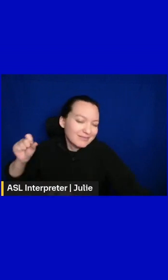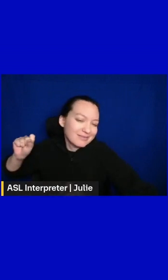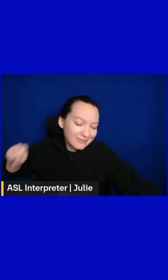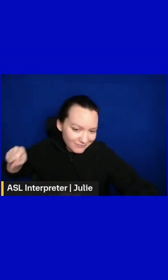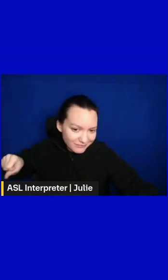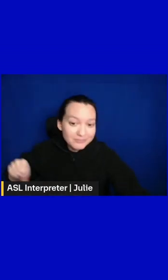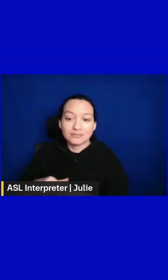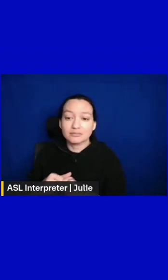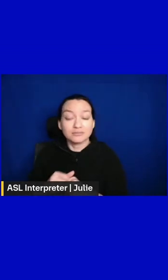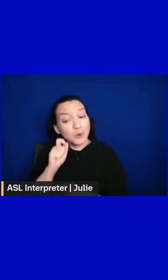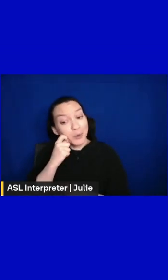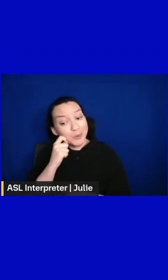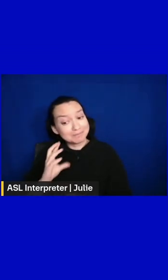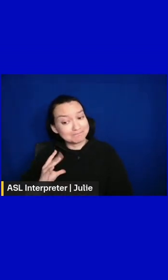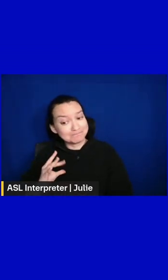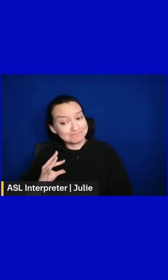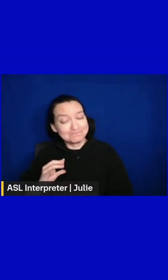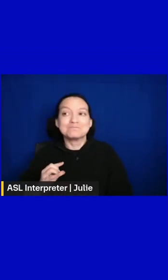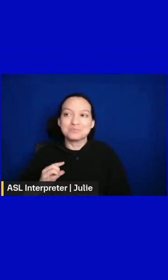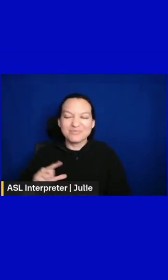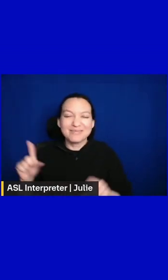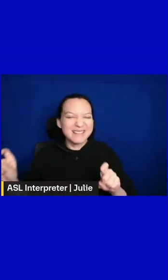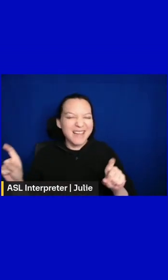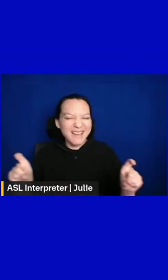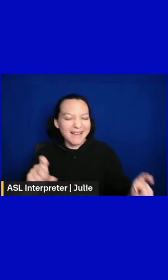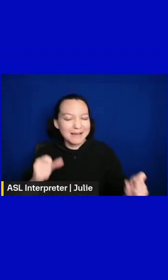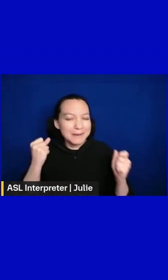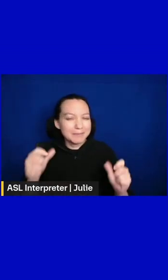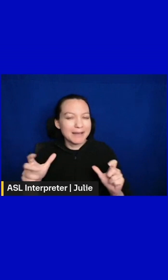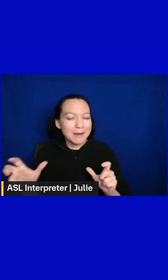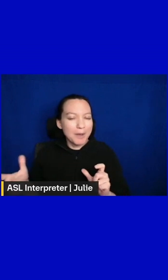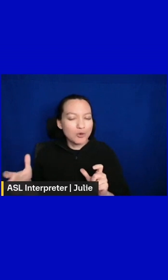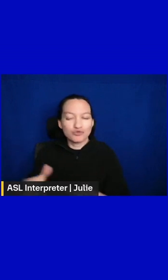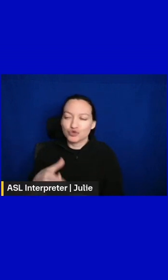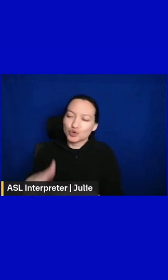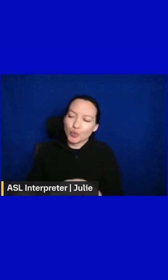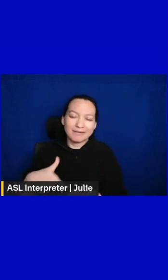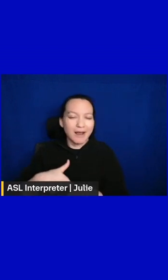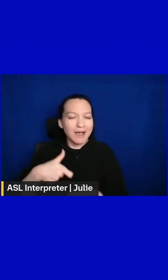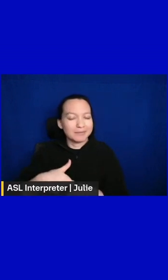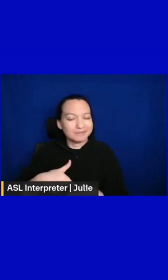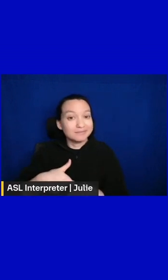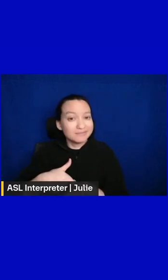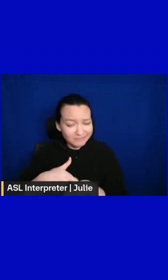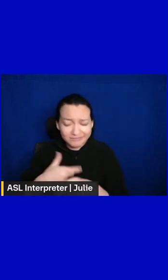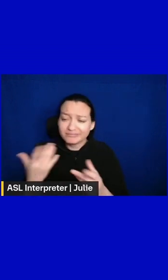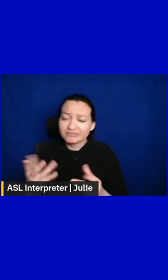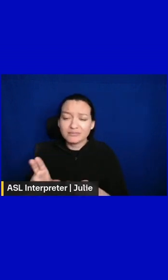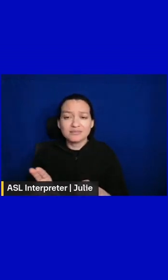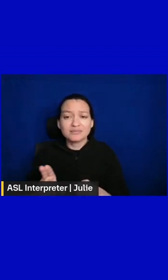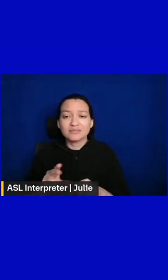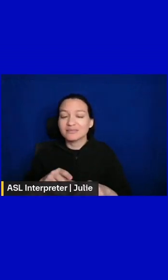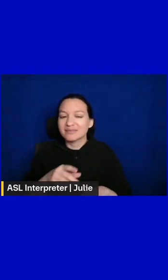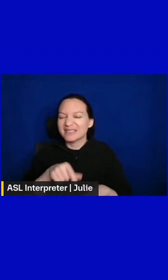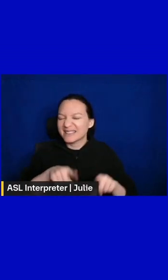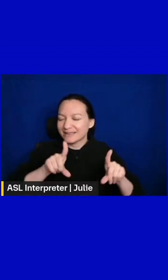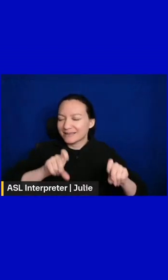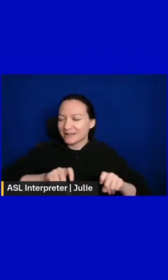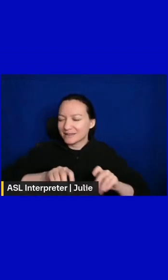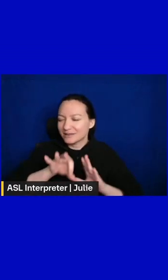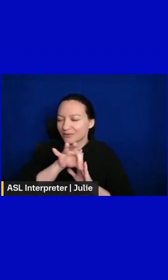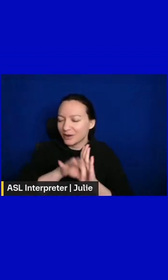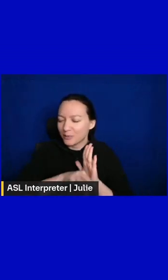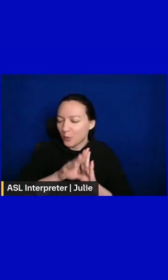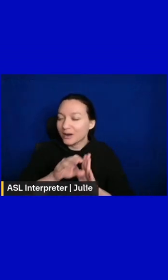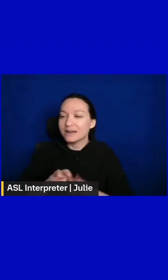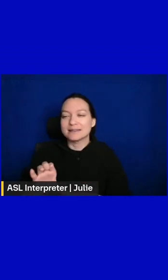So that's pretty cool. And that's how we can test many modules in a short amount of time frame using the test framework and a little bit of